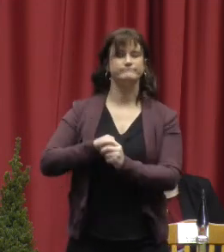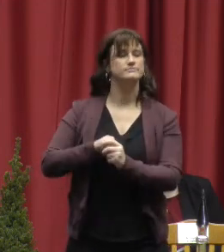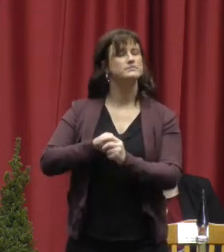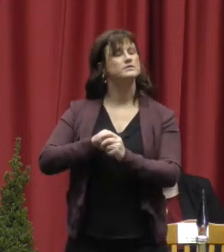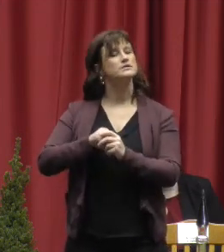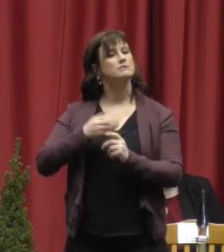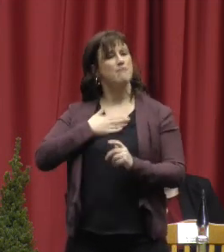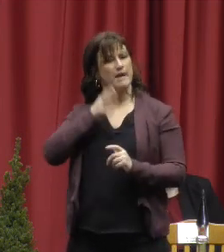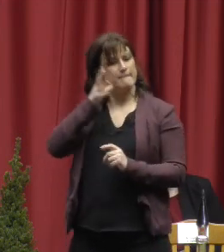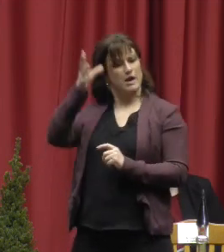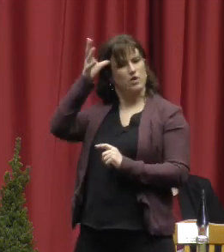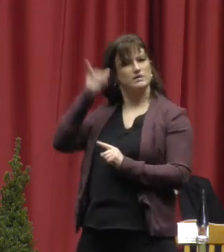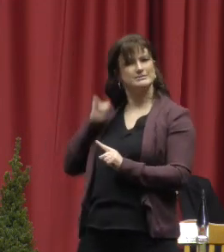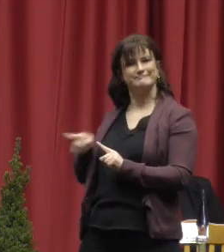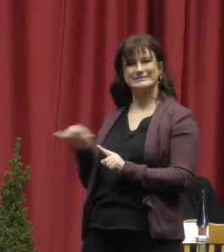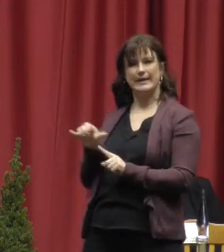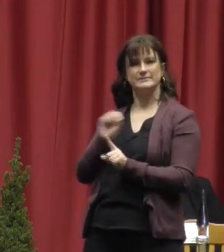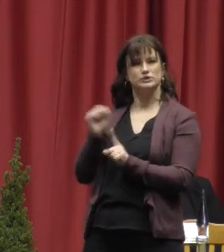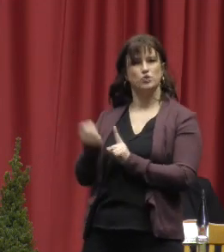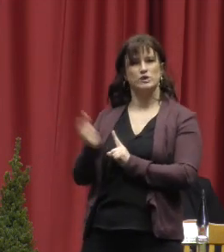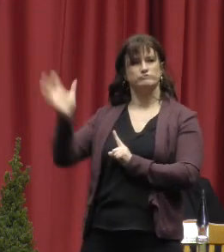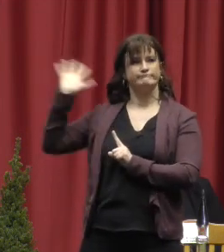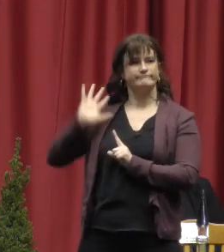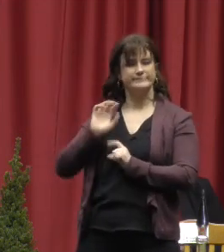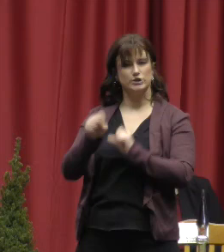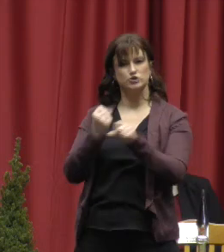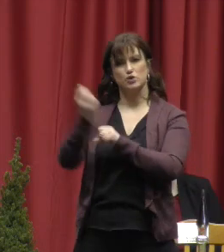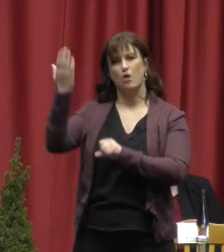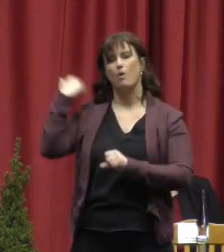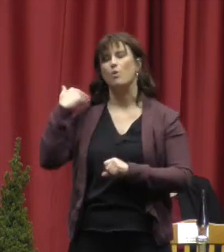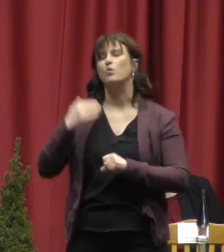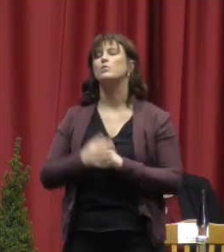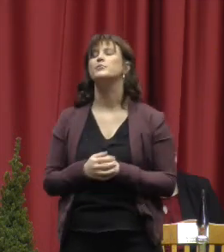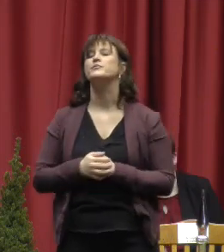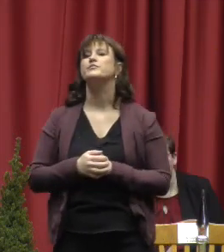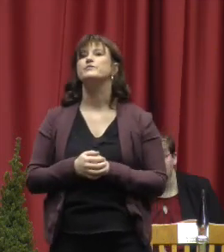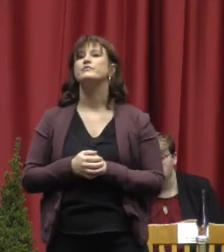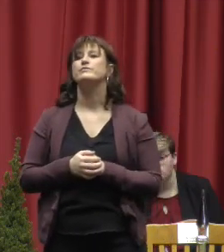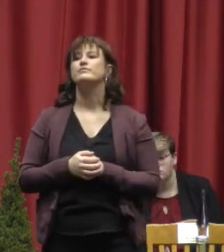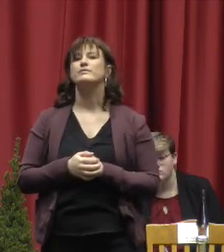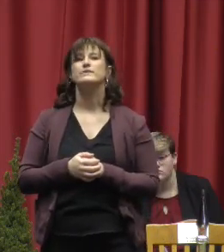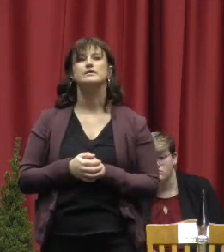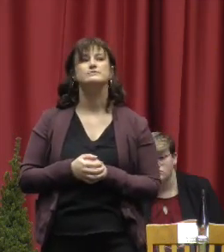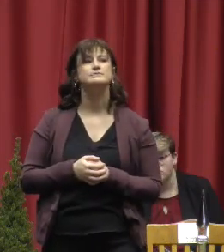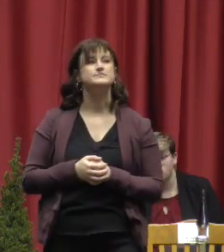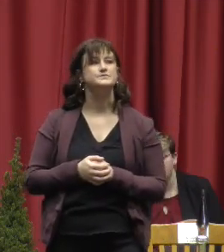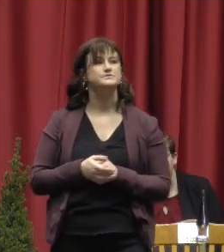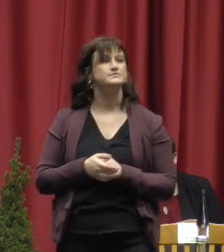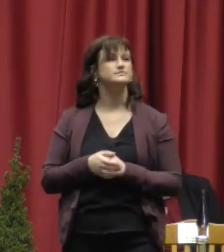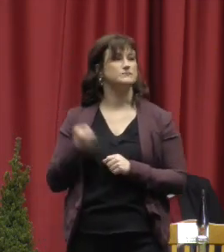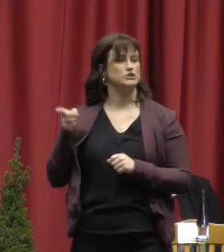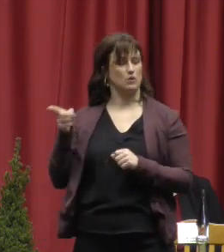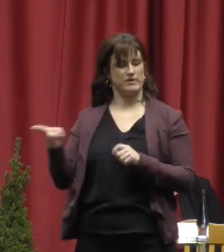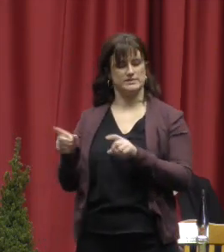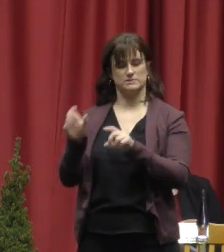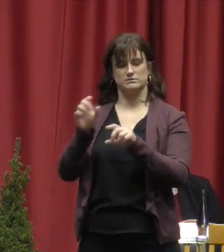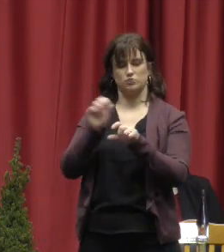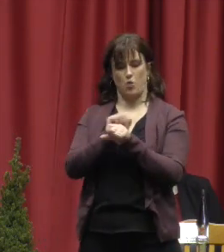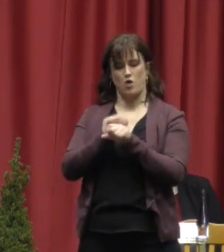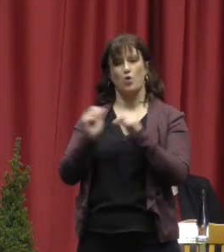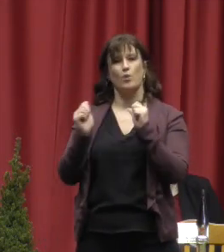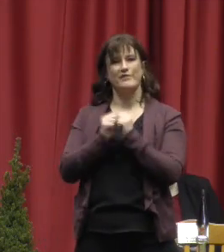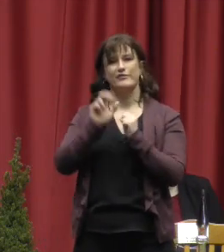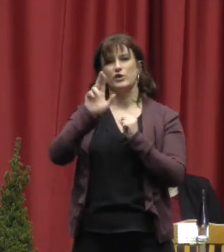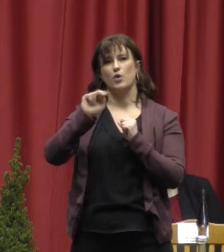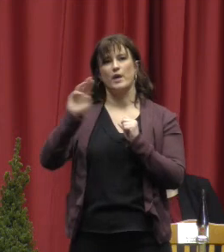in 35 years prior. This initiative, driven alongside the UNM Refugee and Immigrant Wellbeing Project, brought